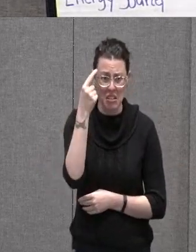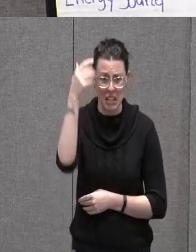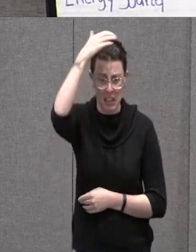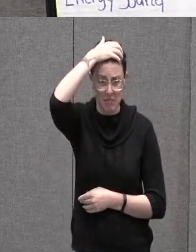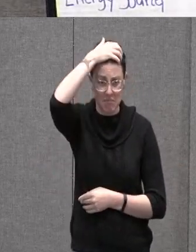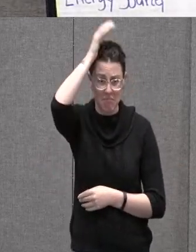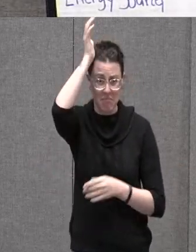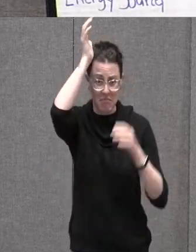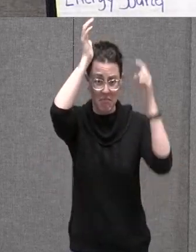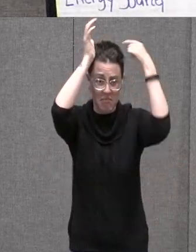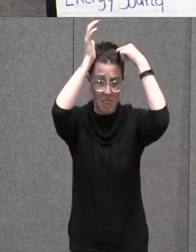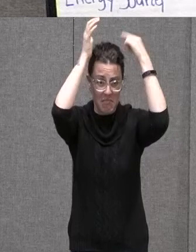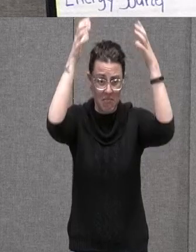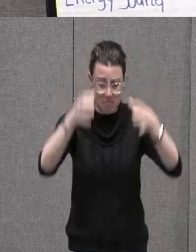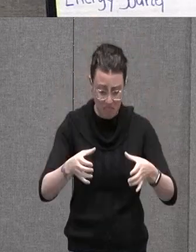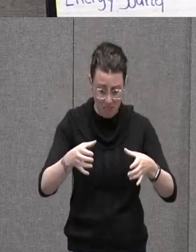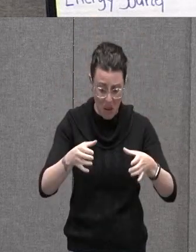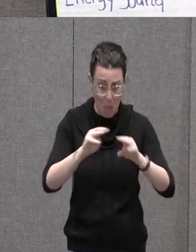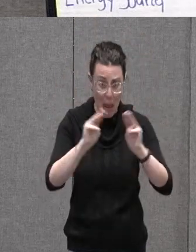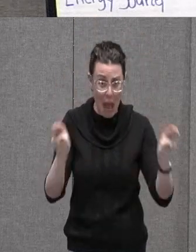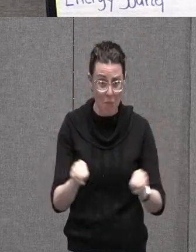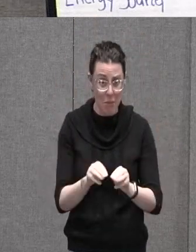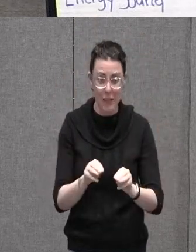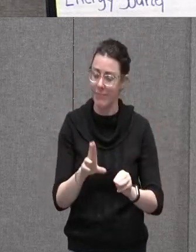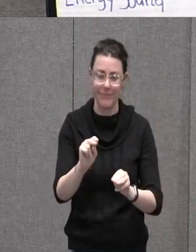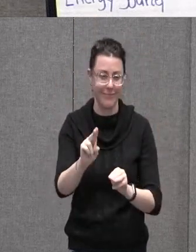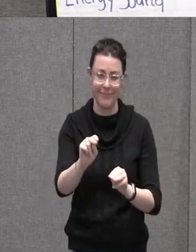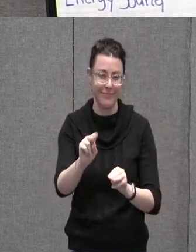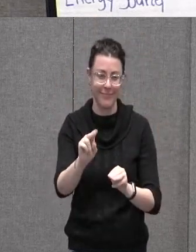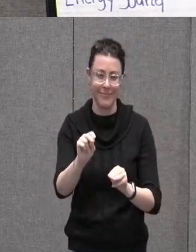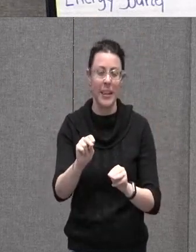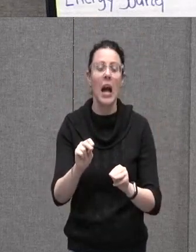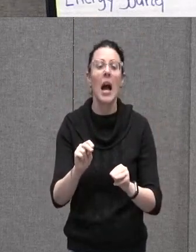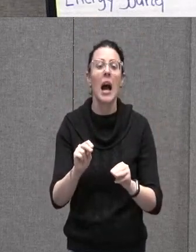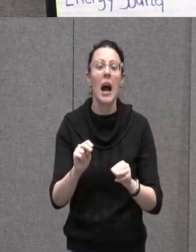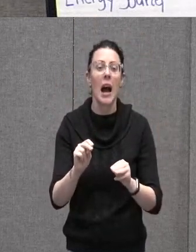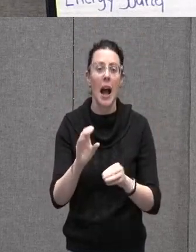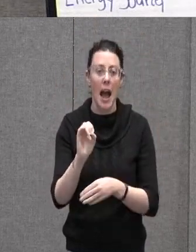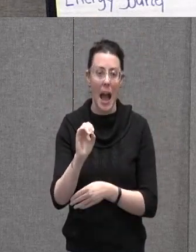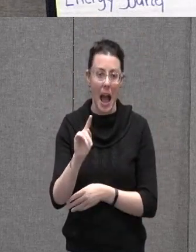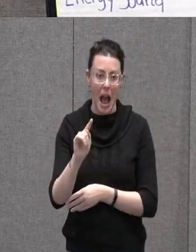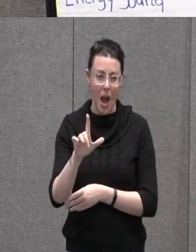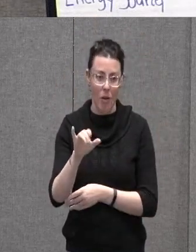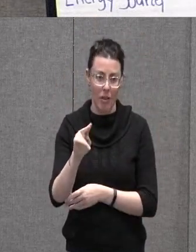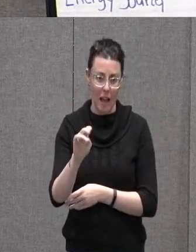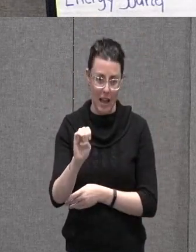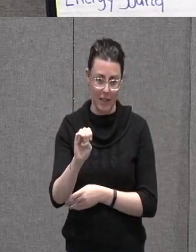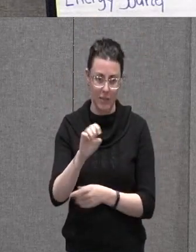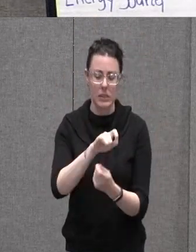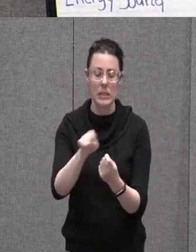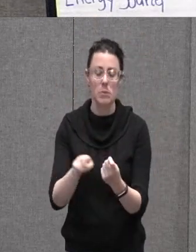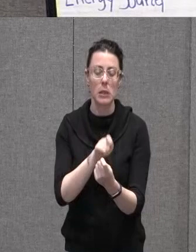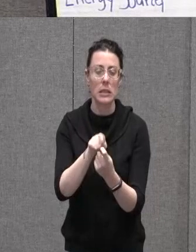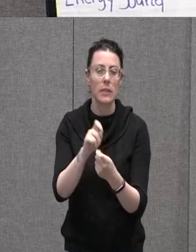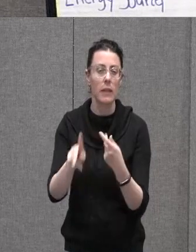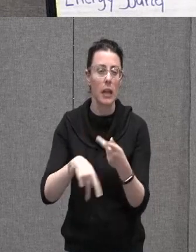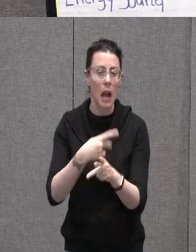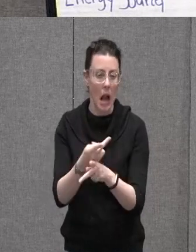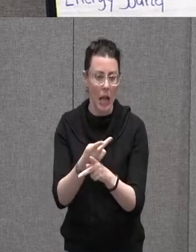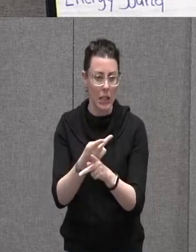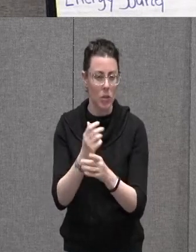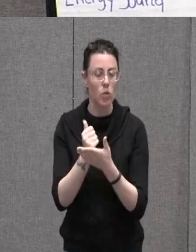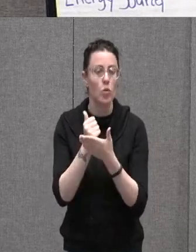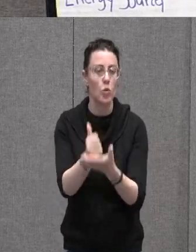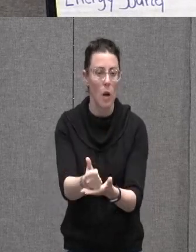like it. It's more like an outline. And it's a very specific type of outline that helps you plan. There we go.